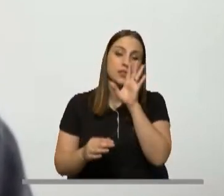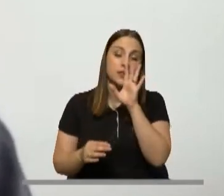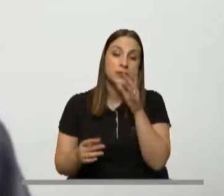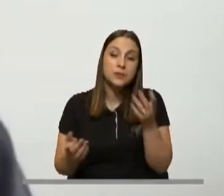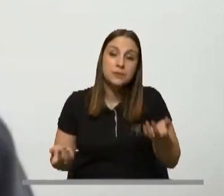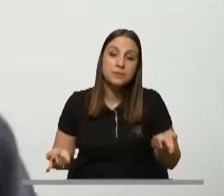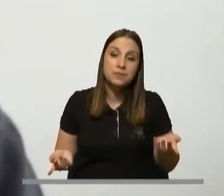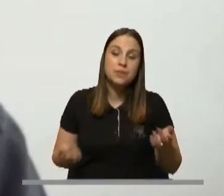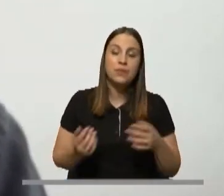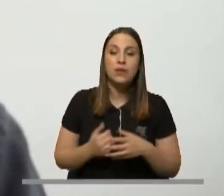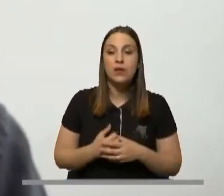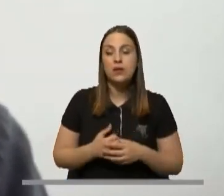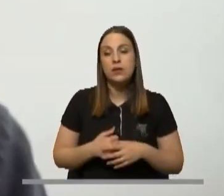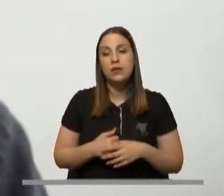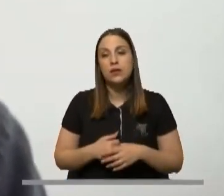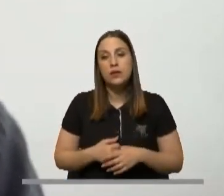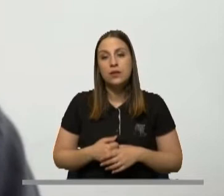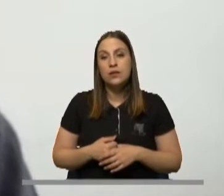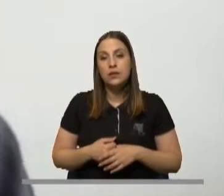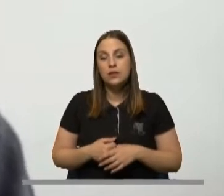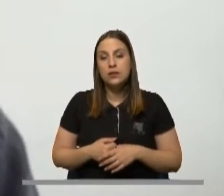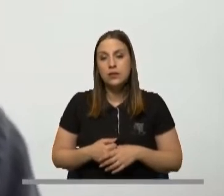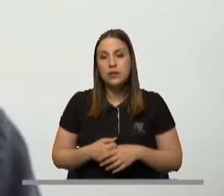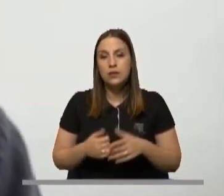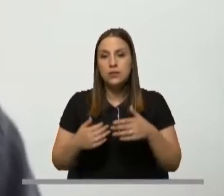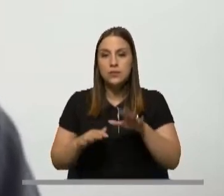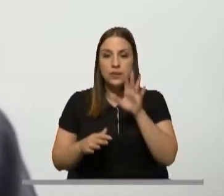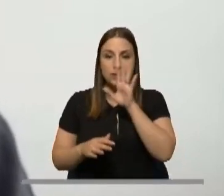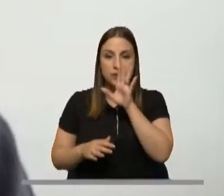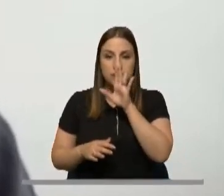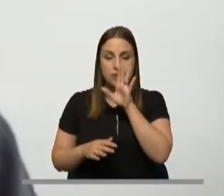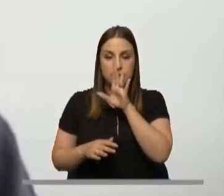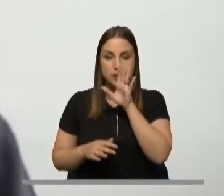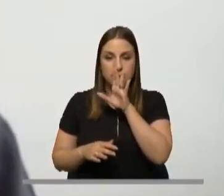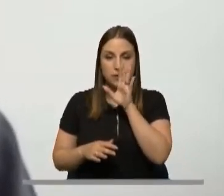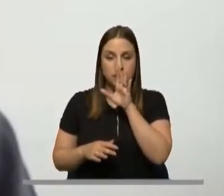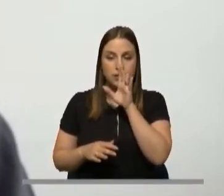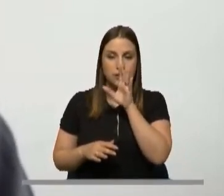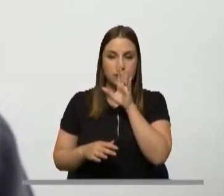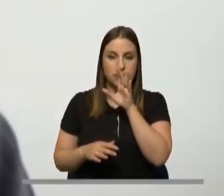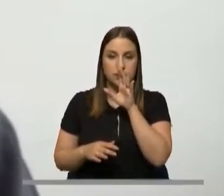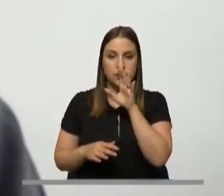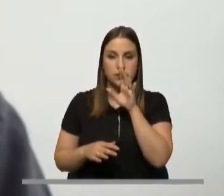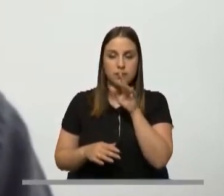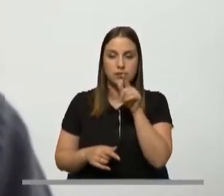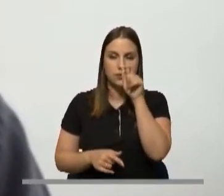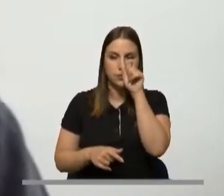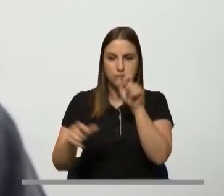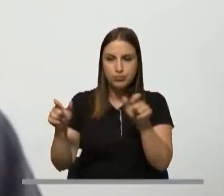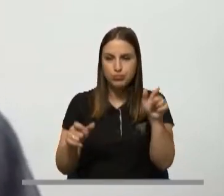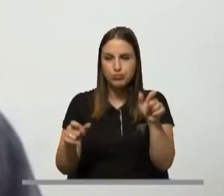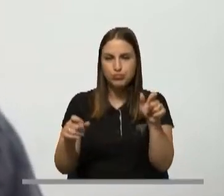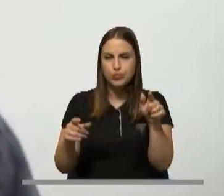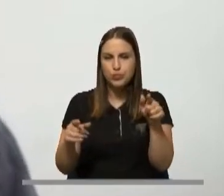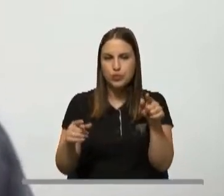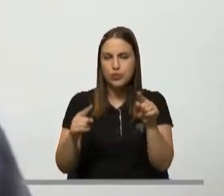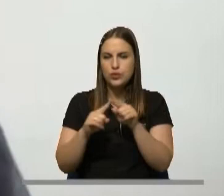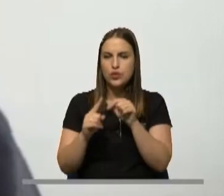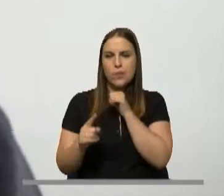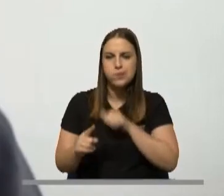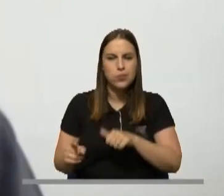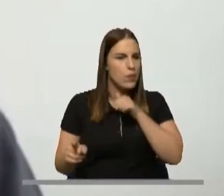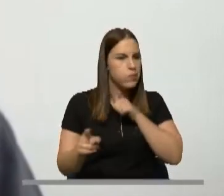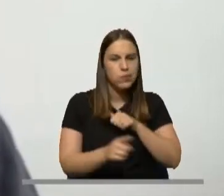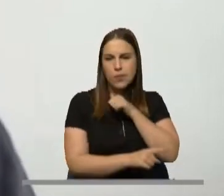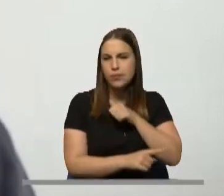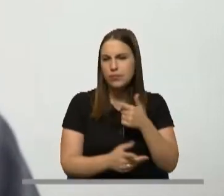not renouncing to the epistemological advantages of institutionalized disagreement, not only between